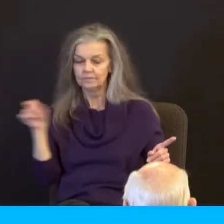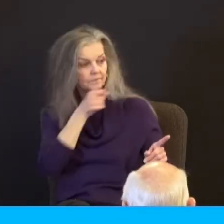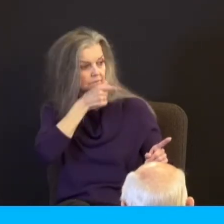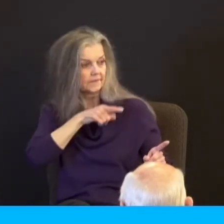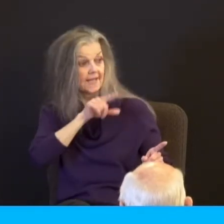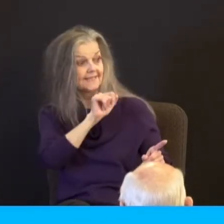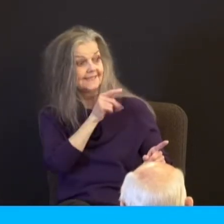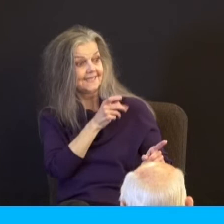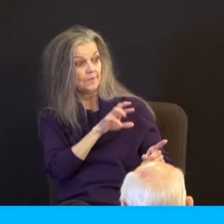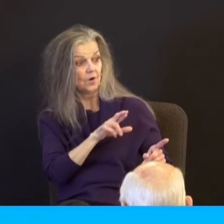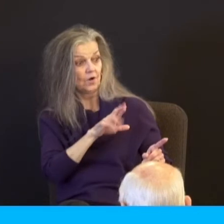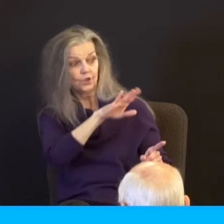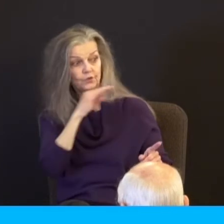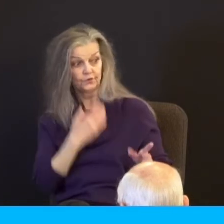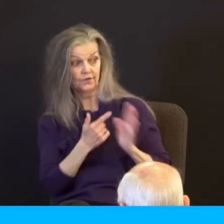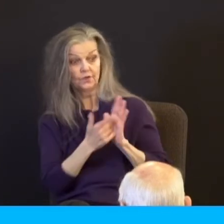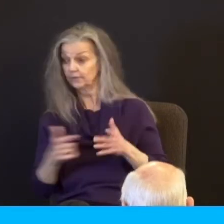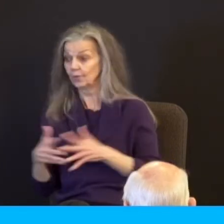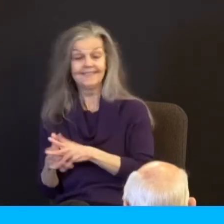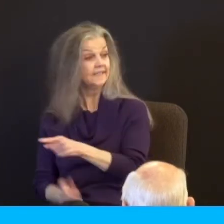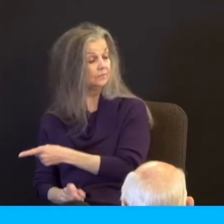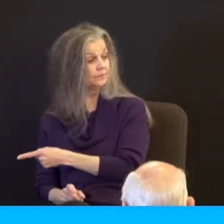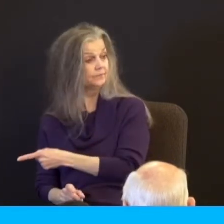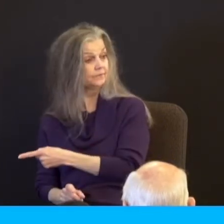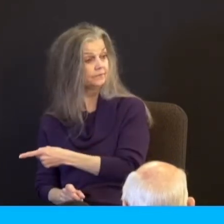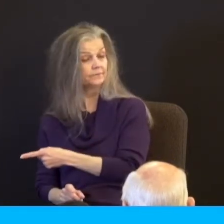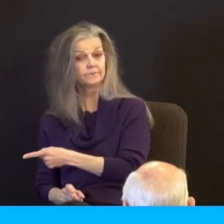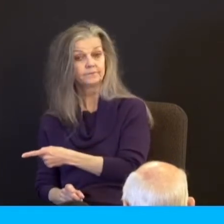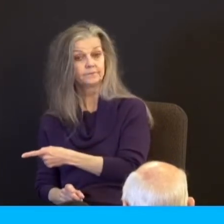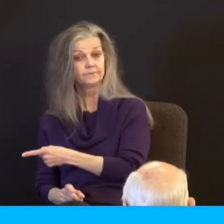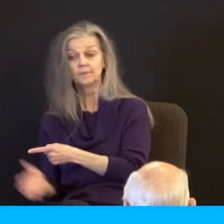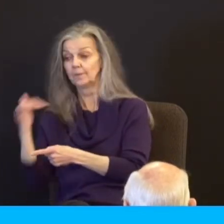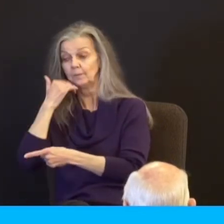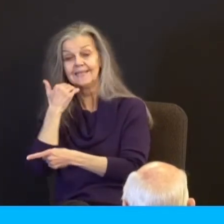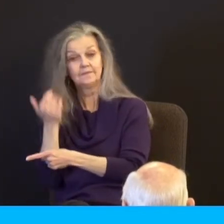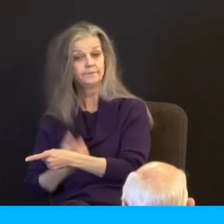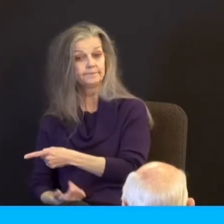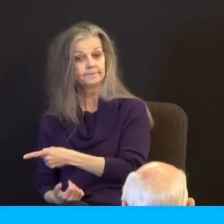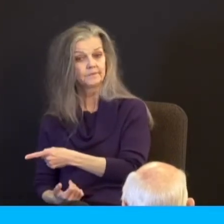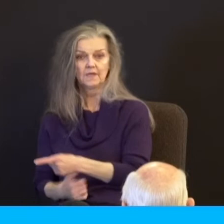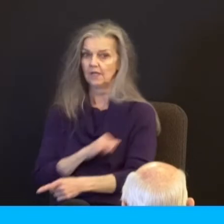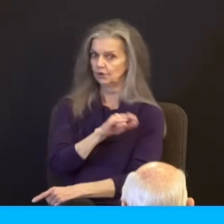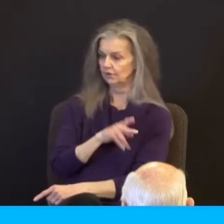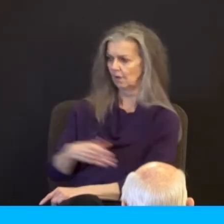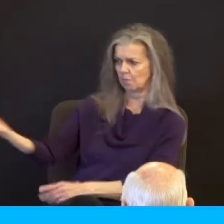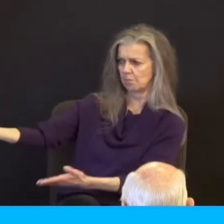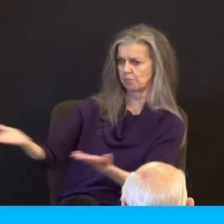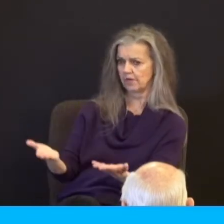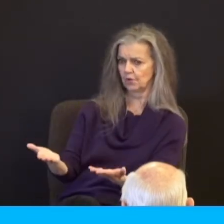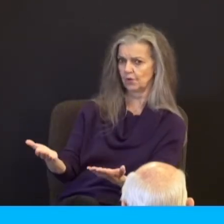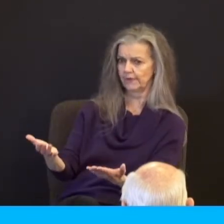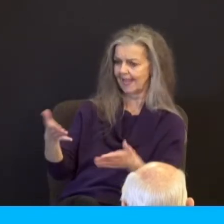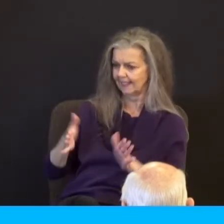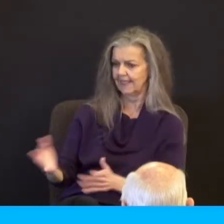other words, she's pregnant. And also, behold, she is with child by whoredom. And Judah said, bring her forth